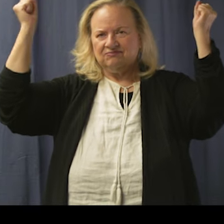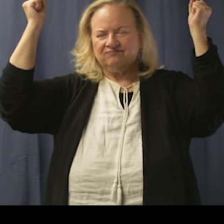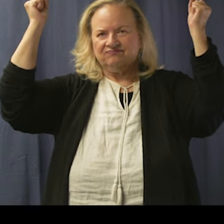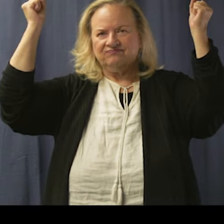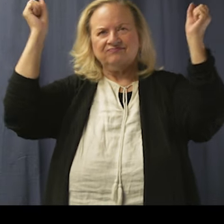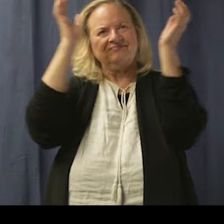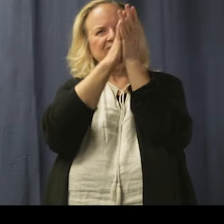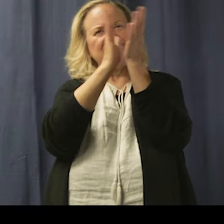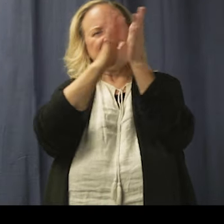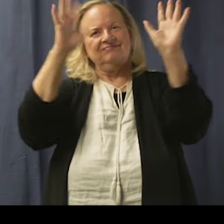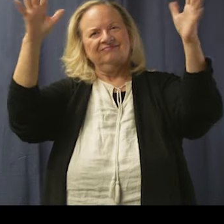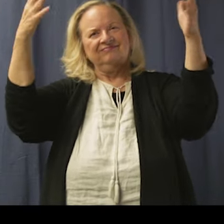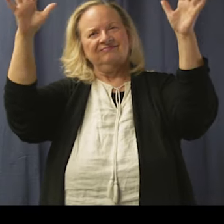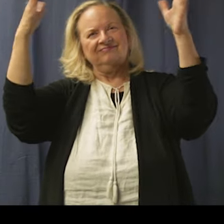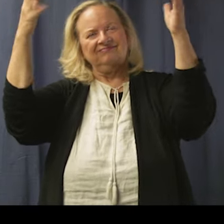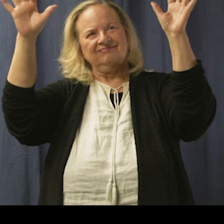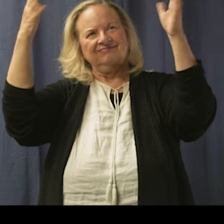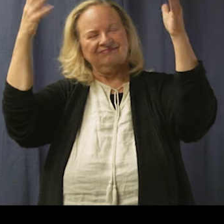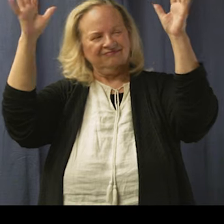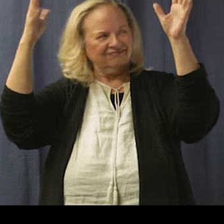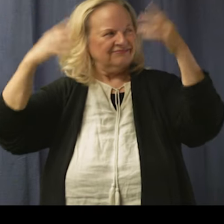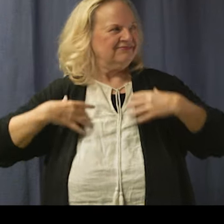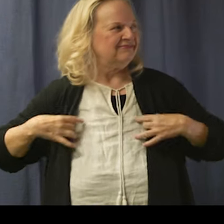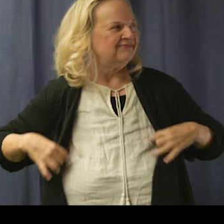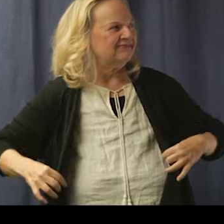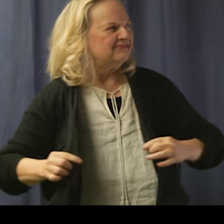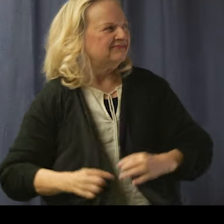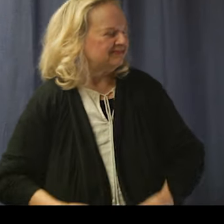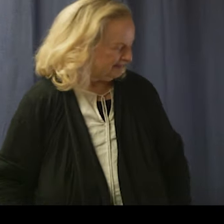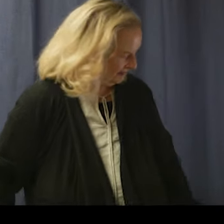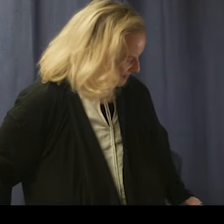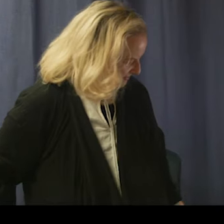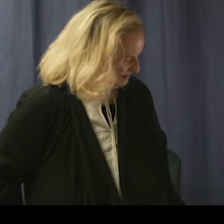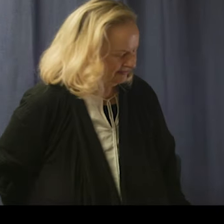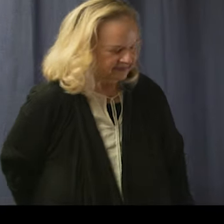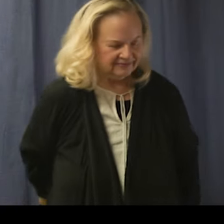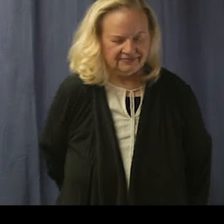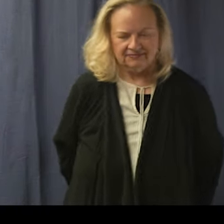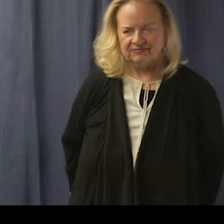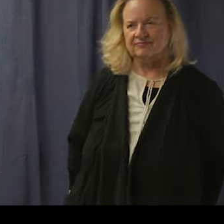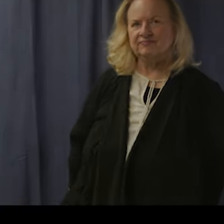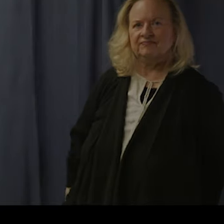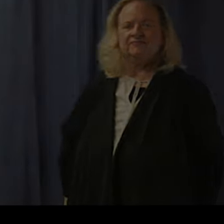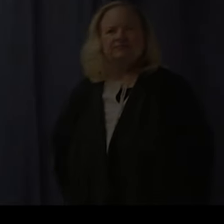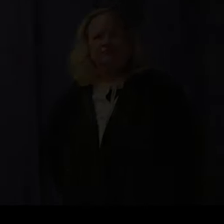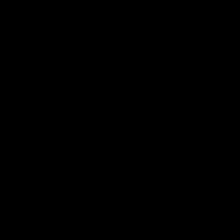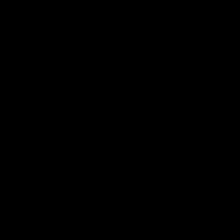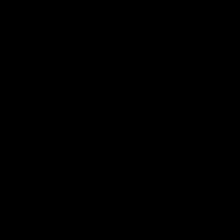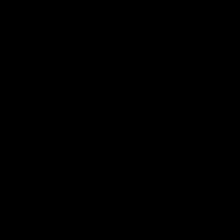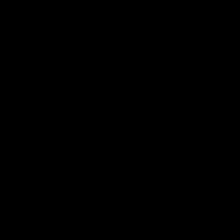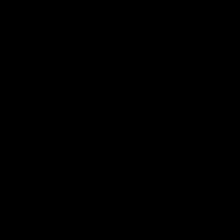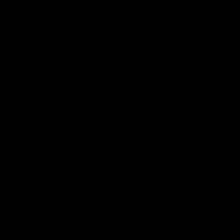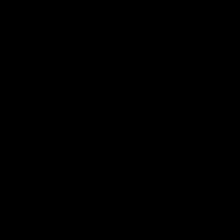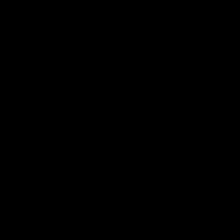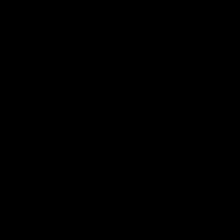Let's give the Lord a clap offering. Amen. Amen. Thank you. You may be seated.